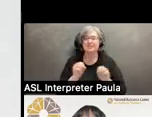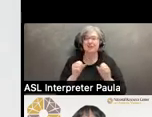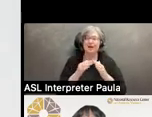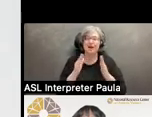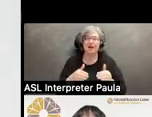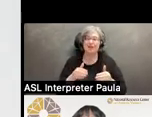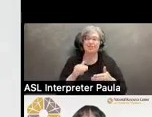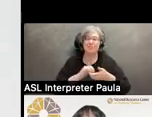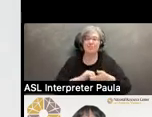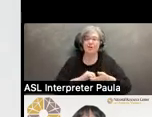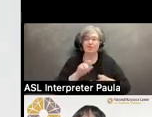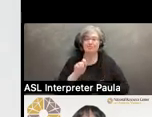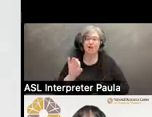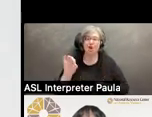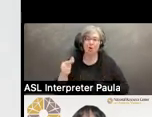safehousingpartnerships.org.